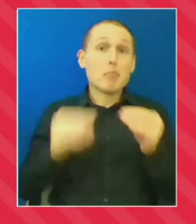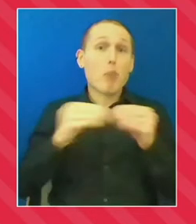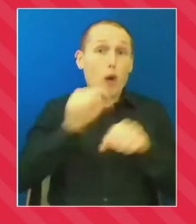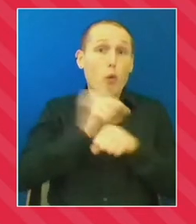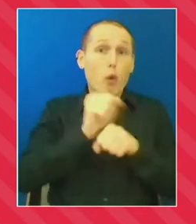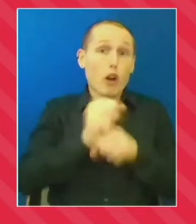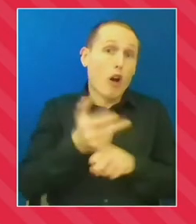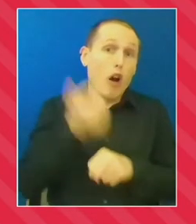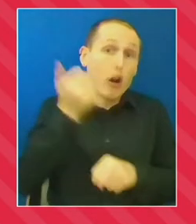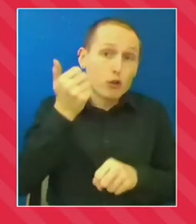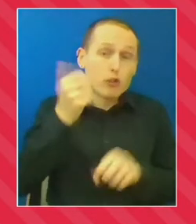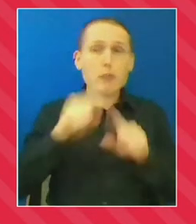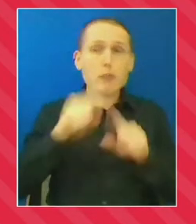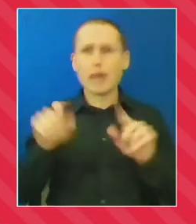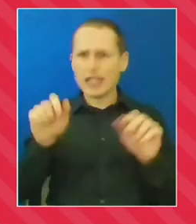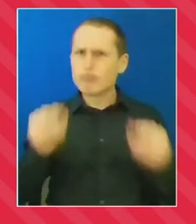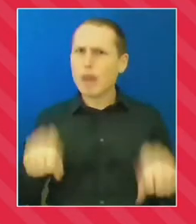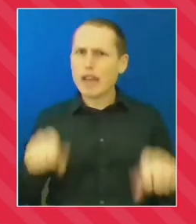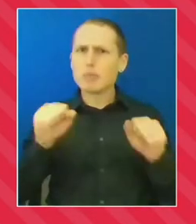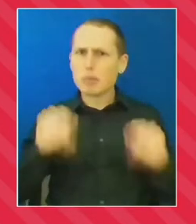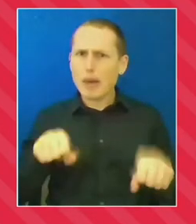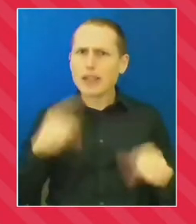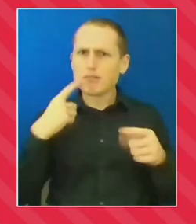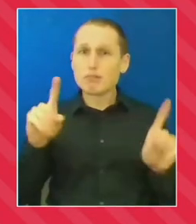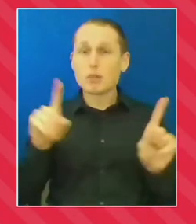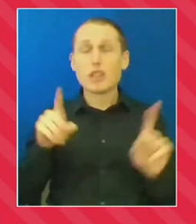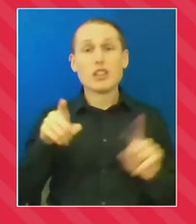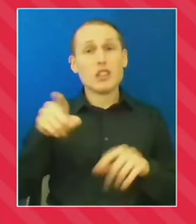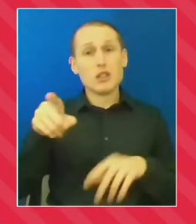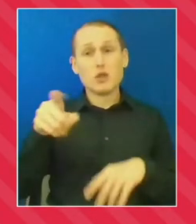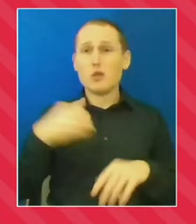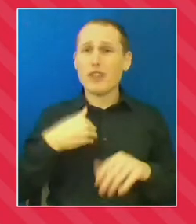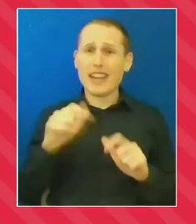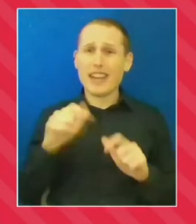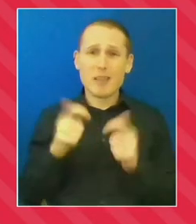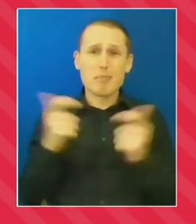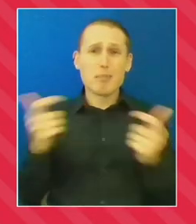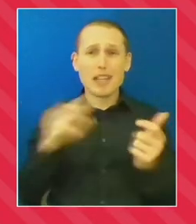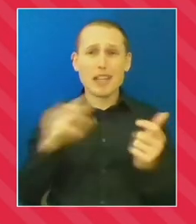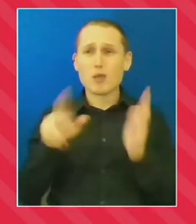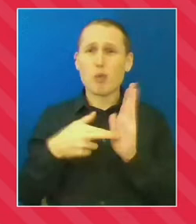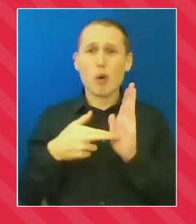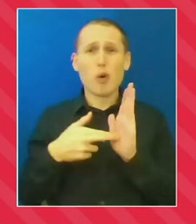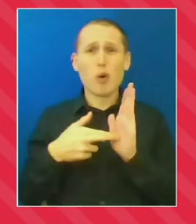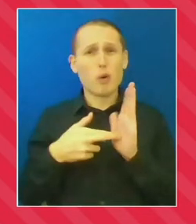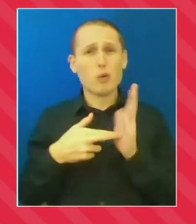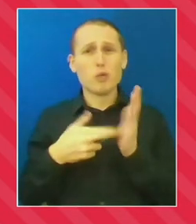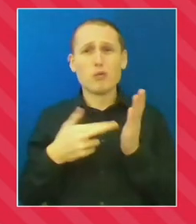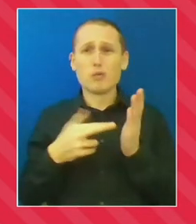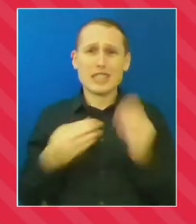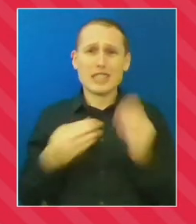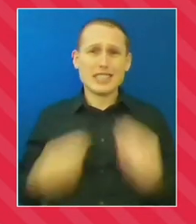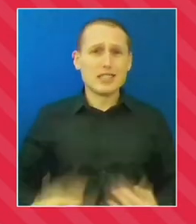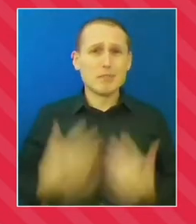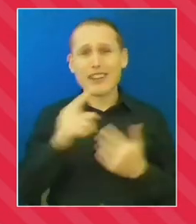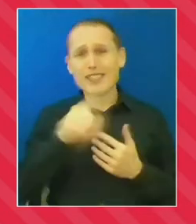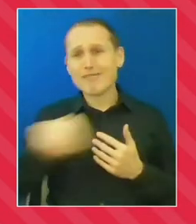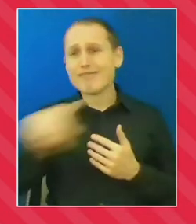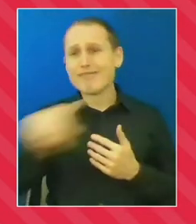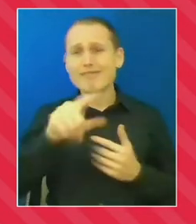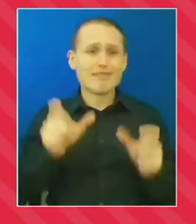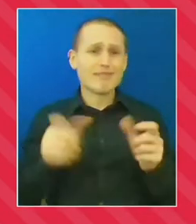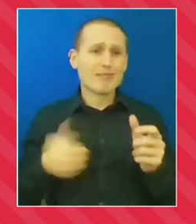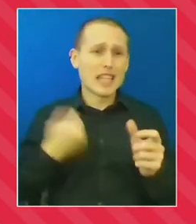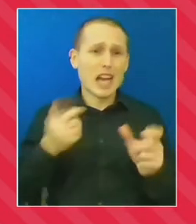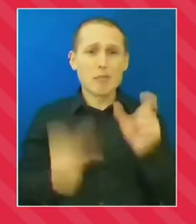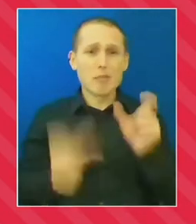been so instrumental in inspiring so much from these young people. And one of the things I just want to know, across all